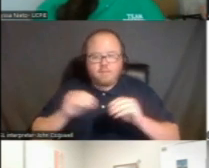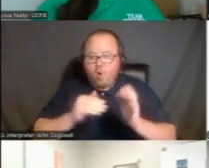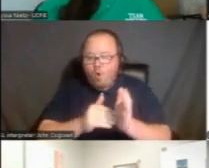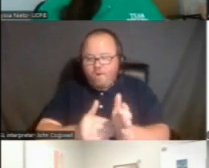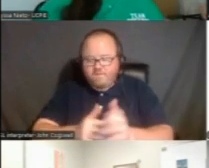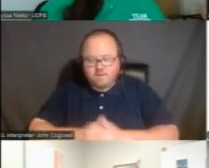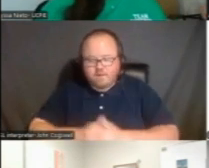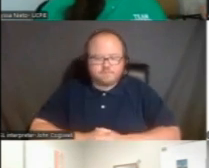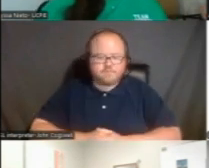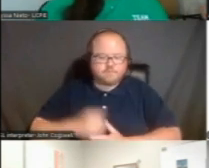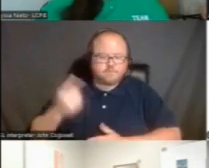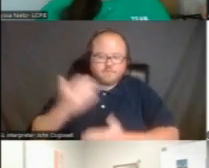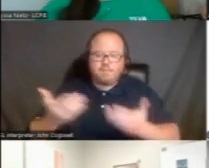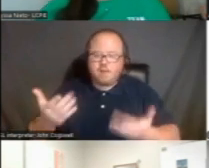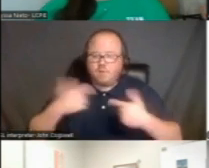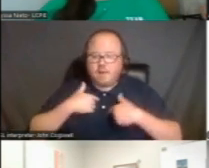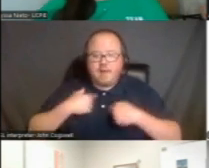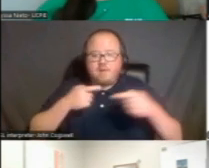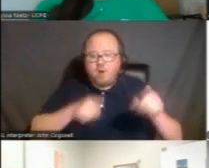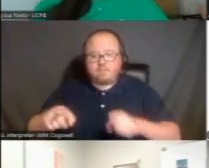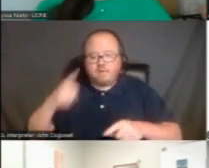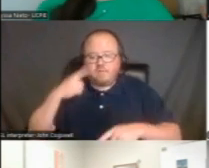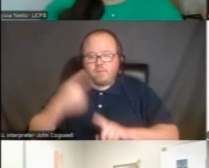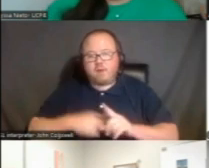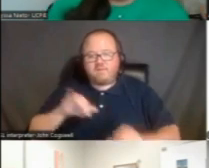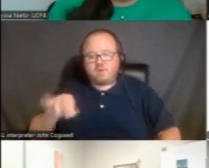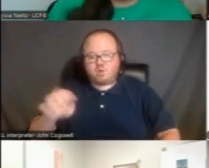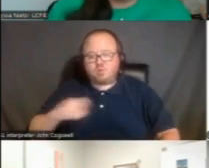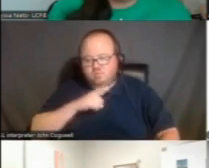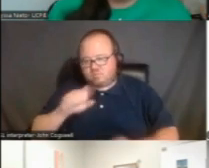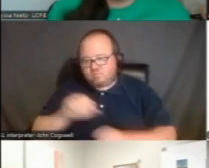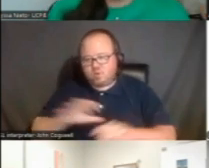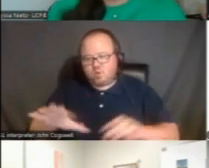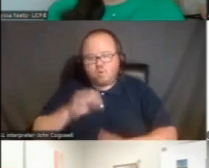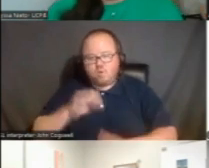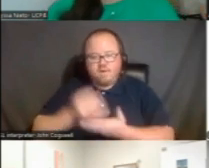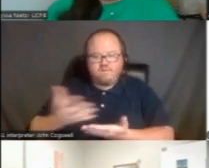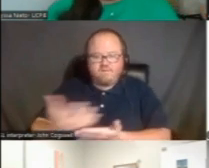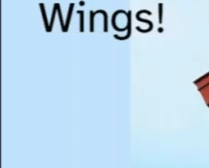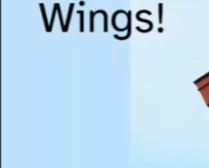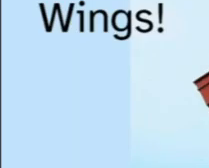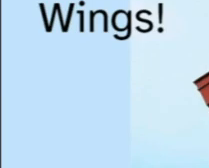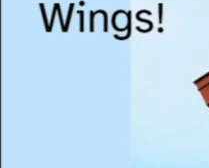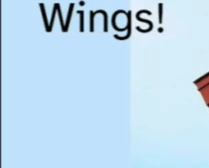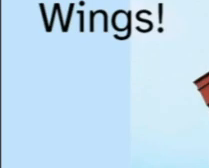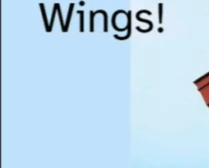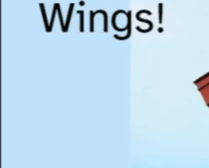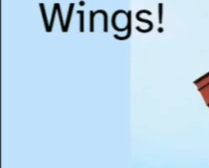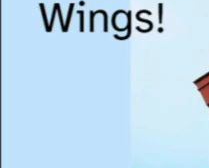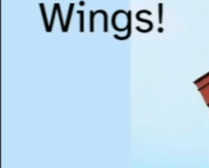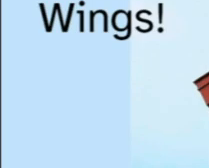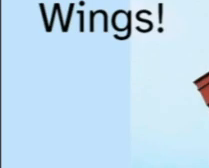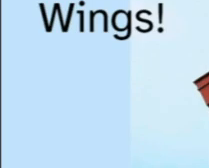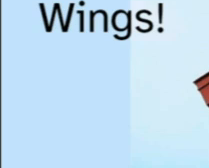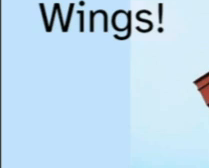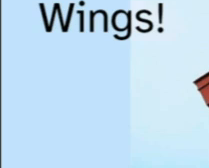Uh, some things that we have going on is for the month of June, we're actually doing a fundraiser in partnership with Applebee's. So if you go in